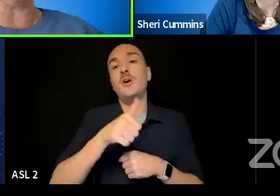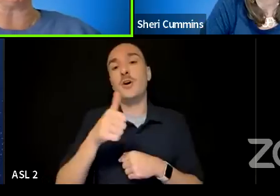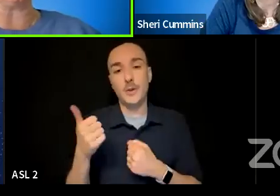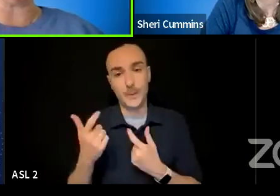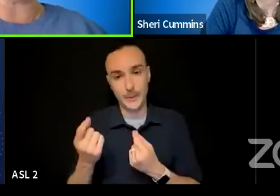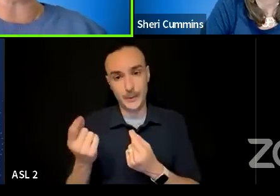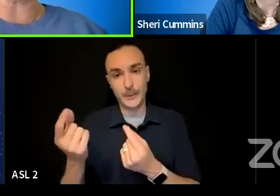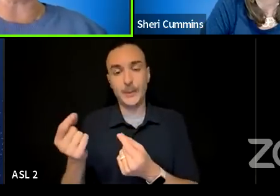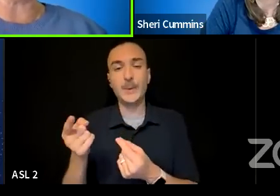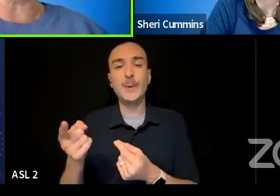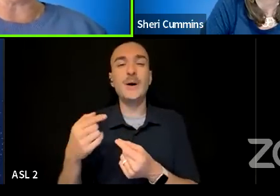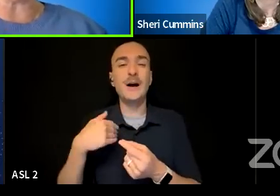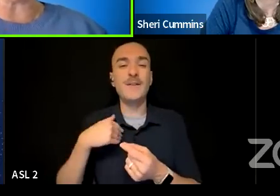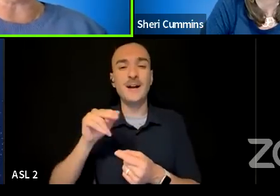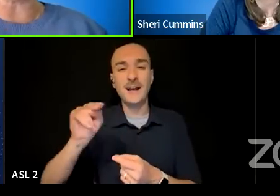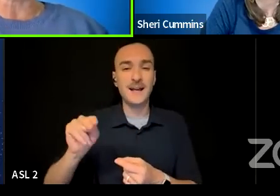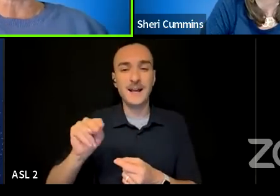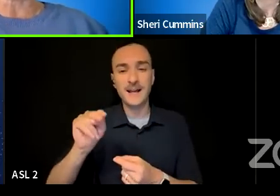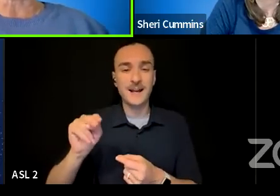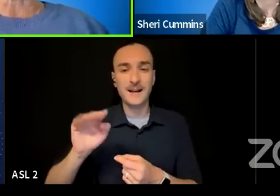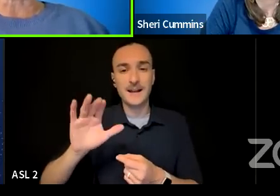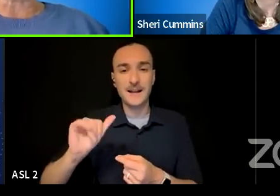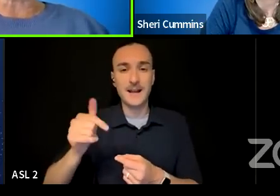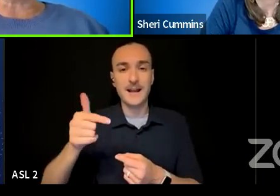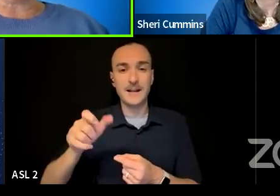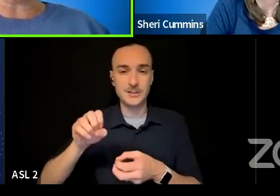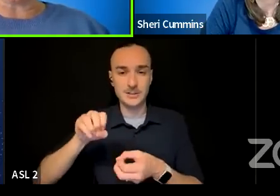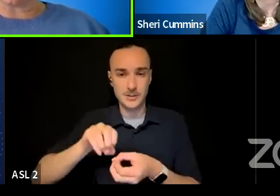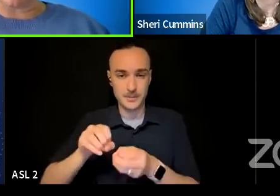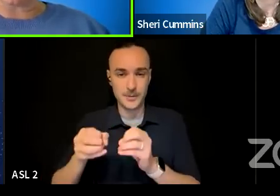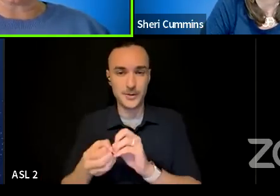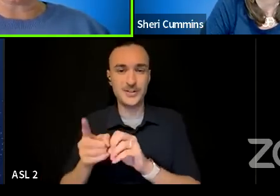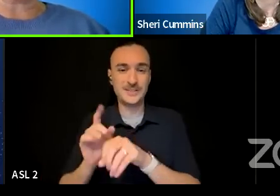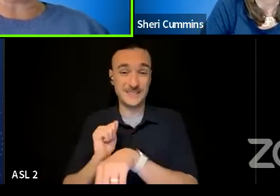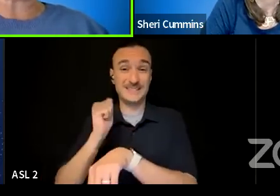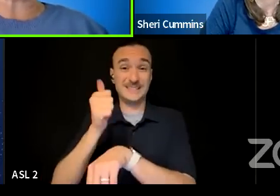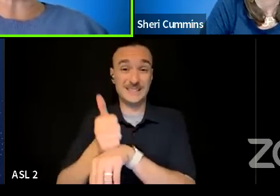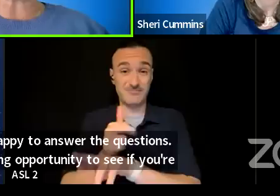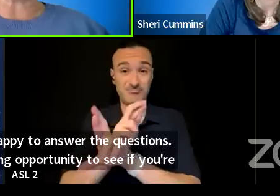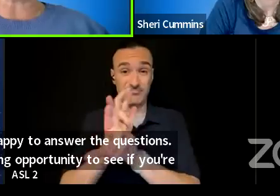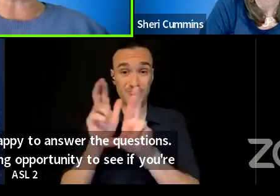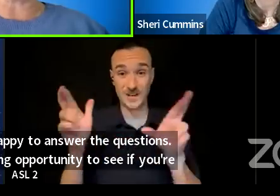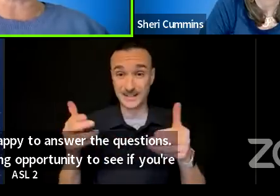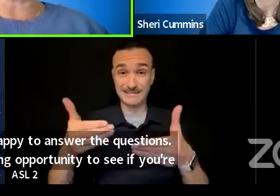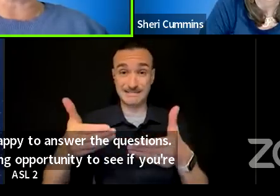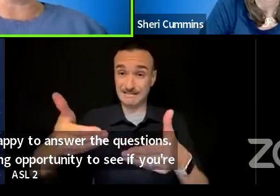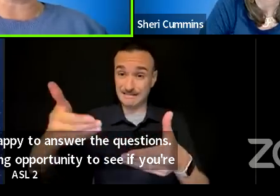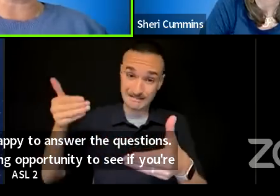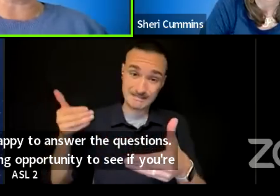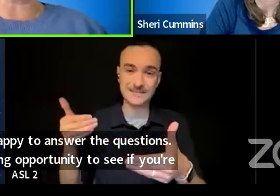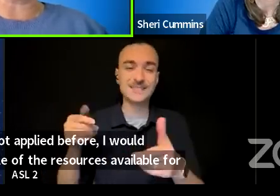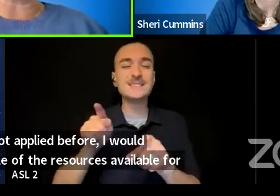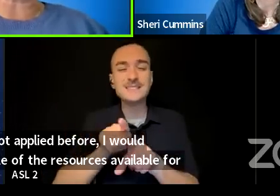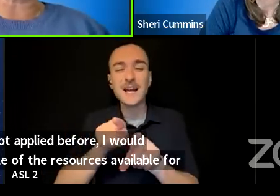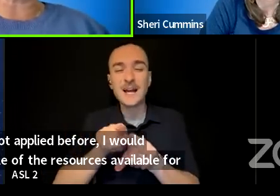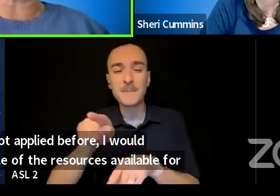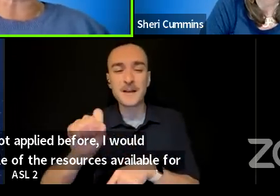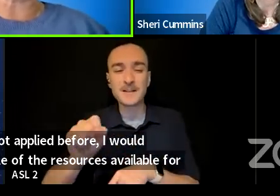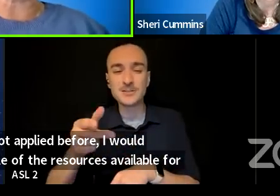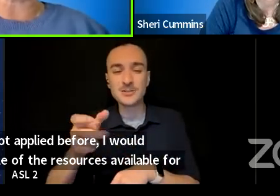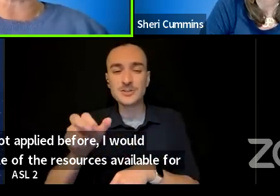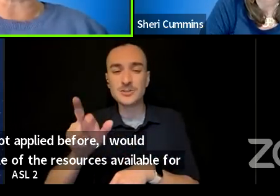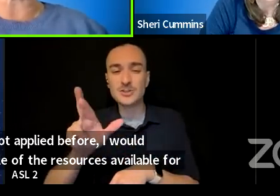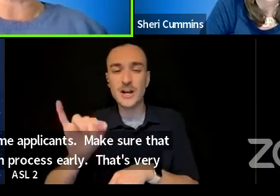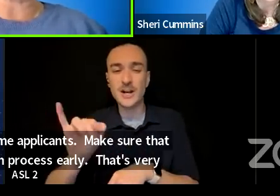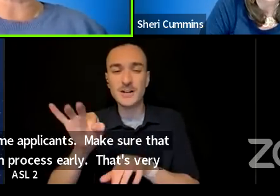and to make sure that you have all of that together long in advance, as Sherry mentioned, of applying and making sure that